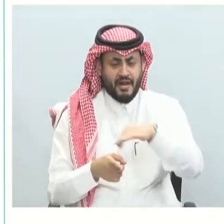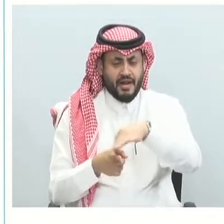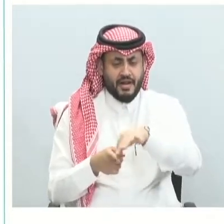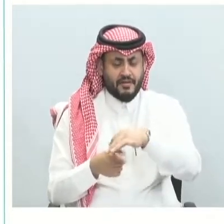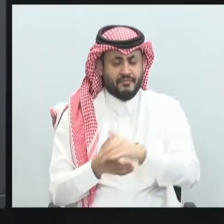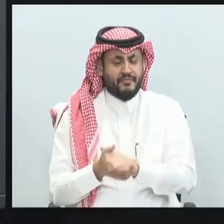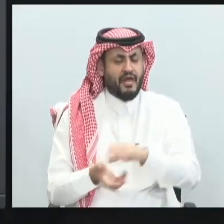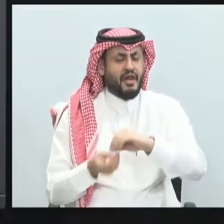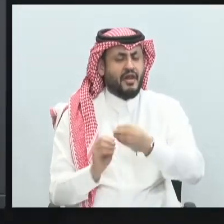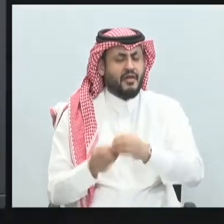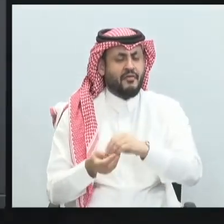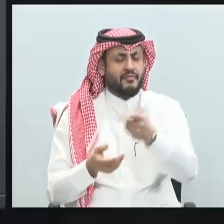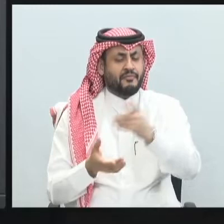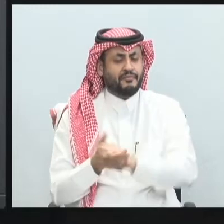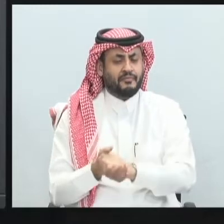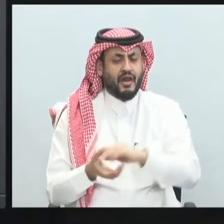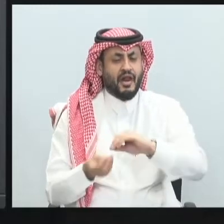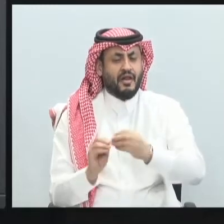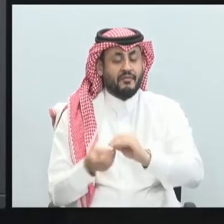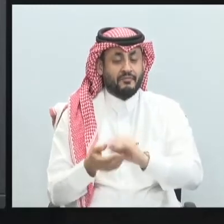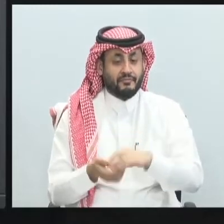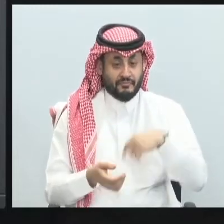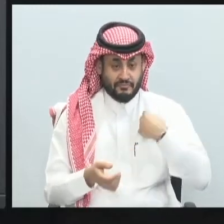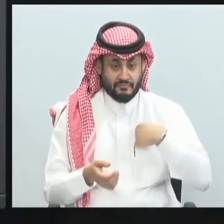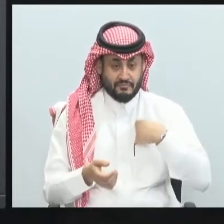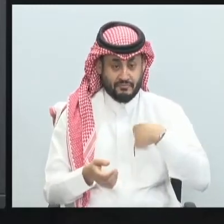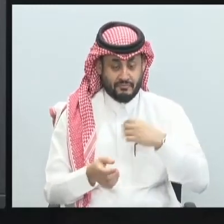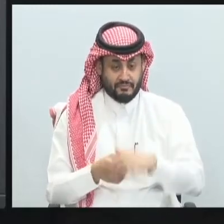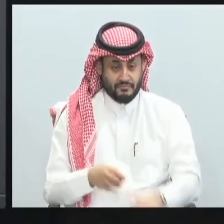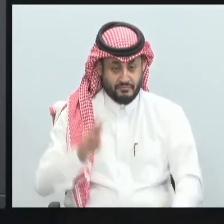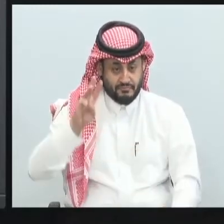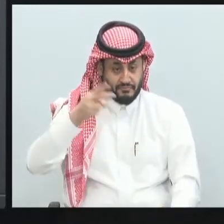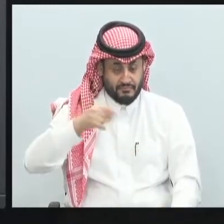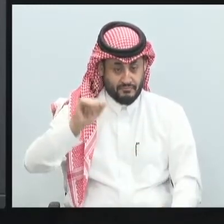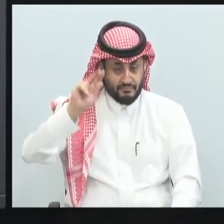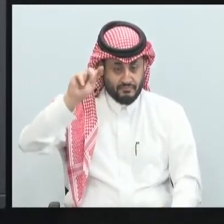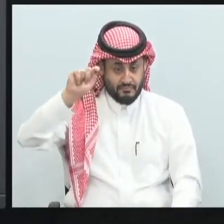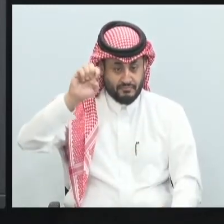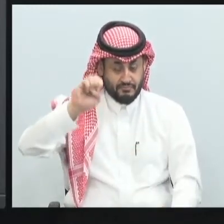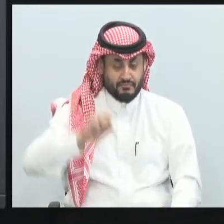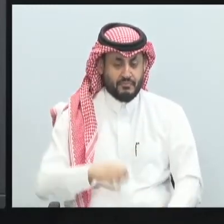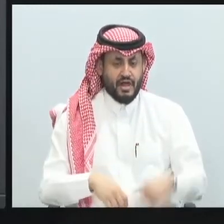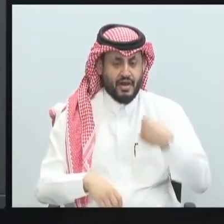toothpaste. What is the color here? It's white. Excellent. So we have